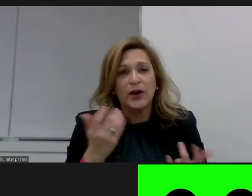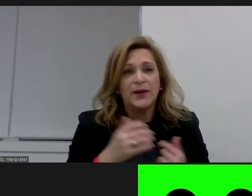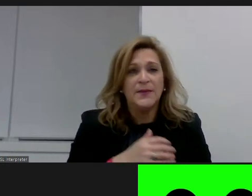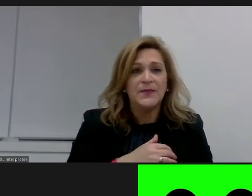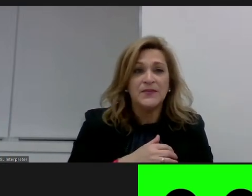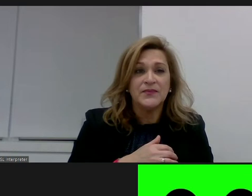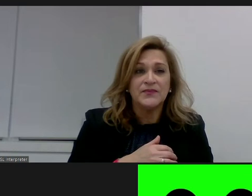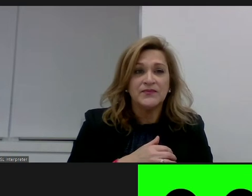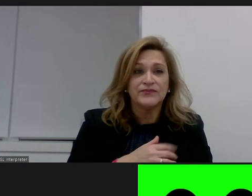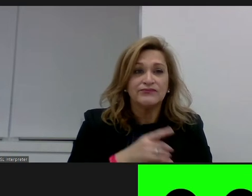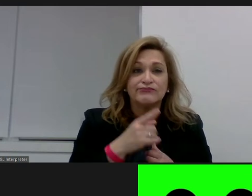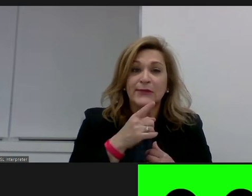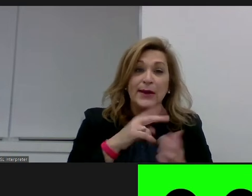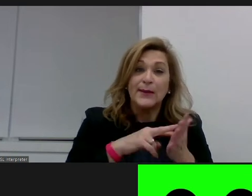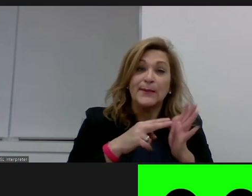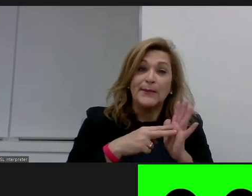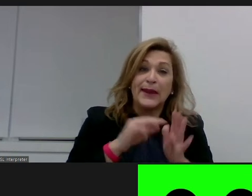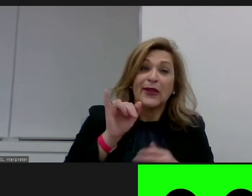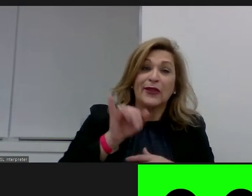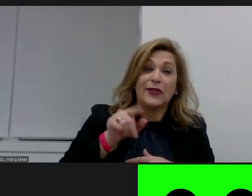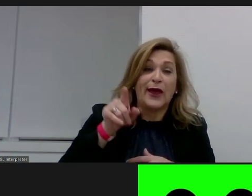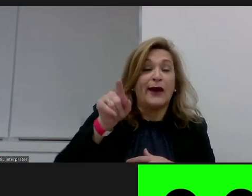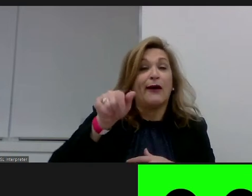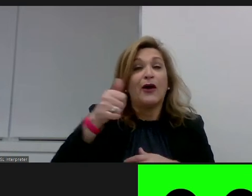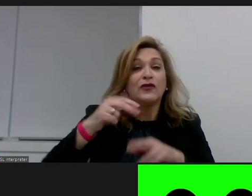You can get the 2 train to cover that portion.